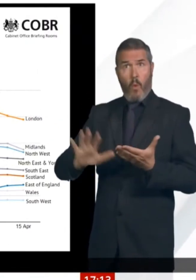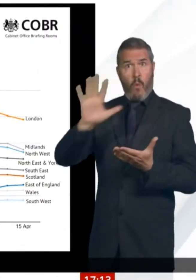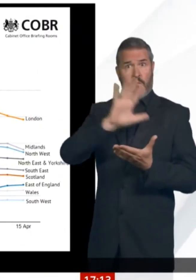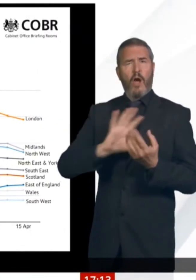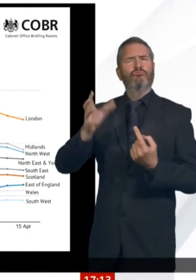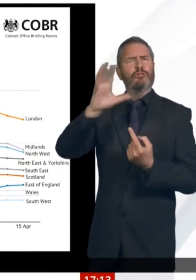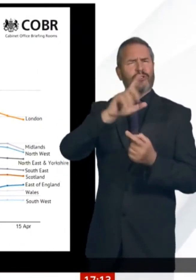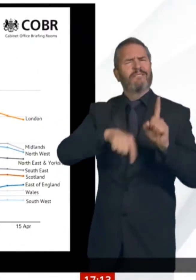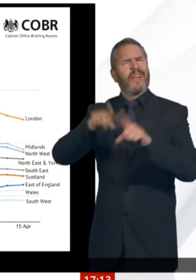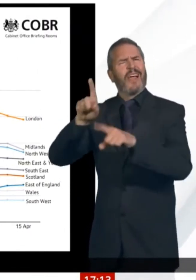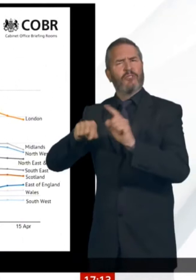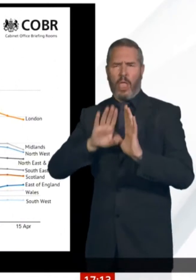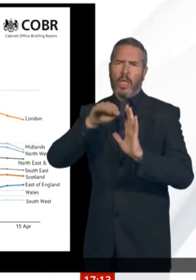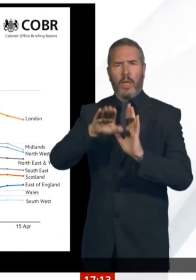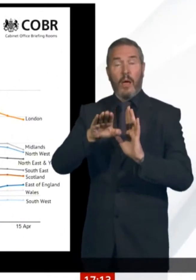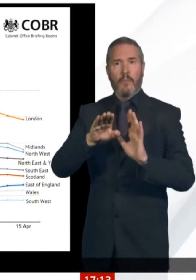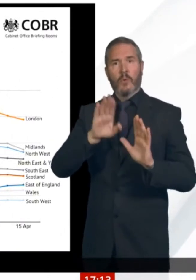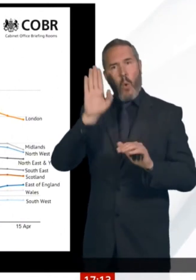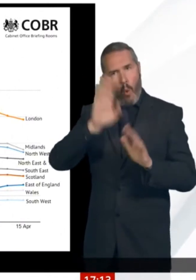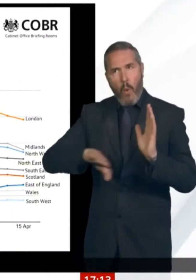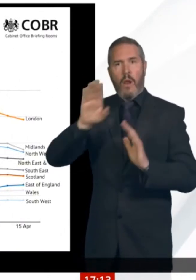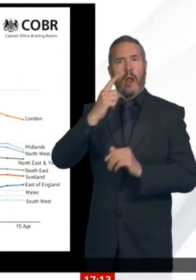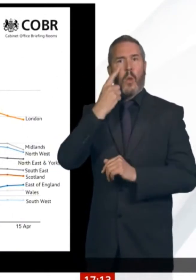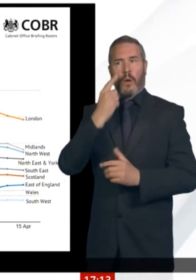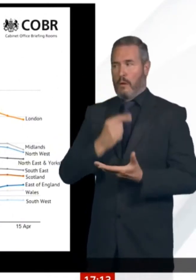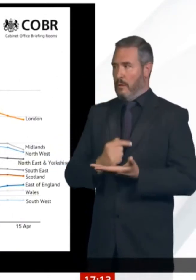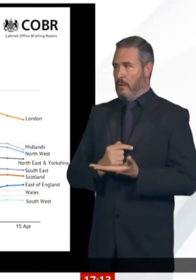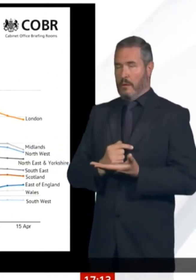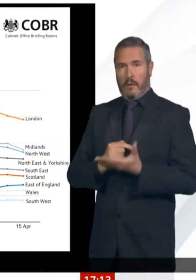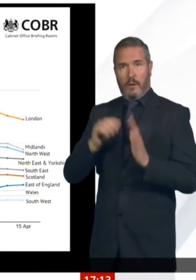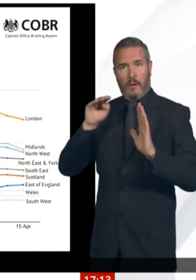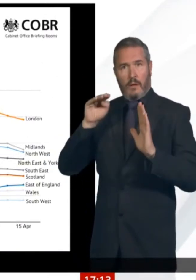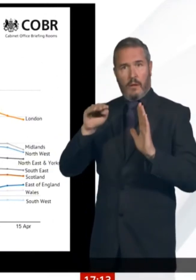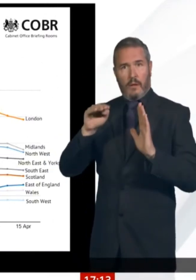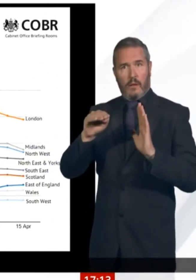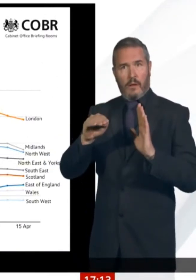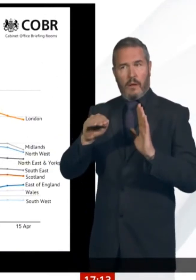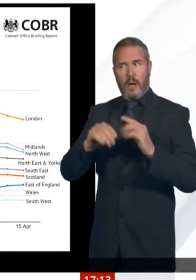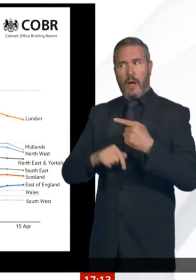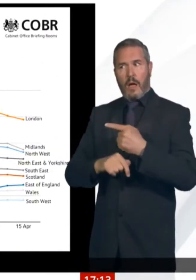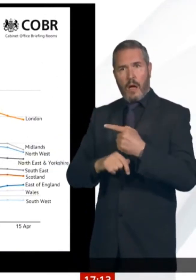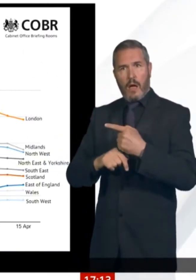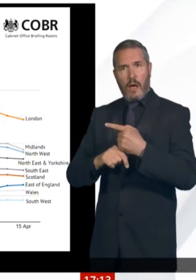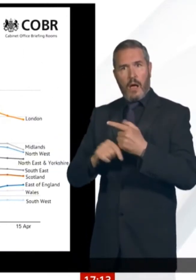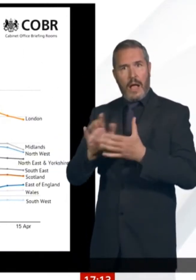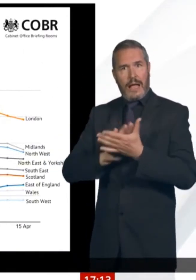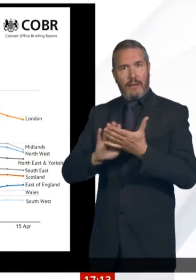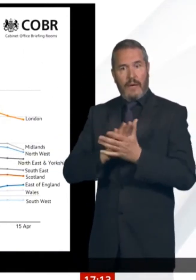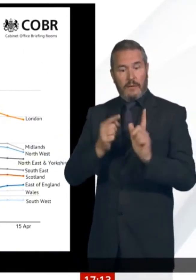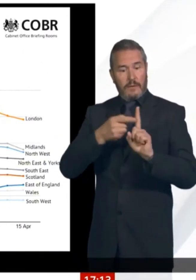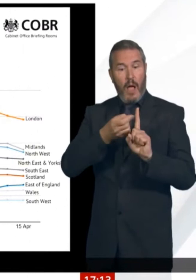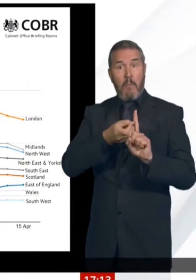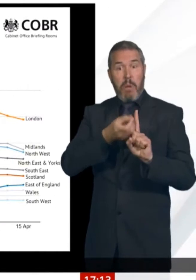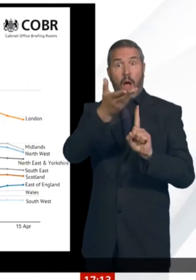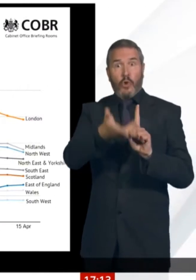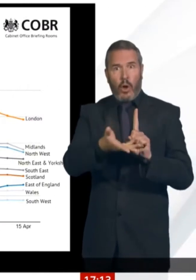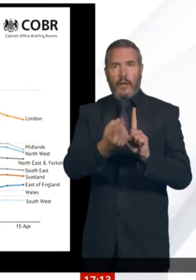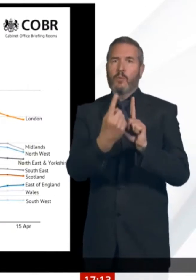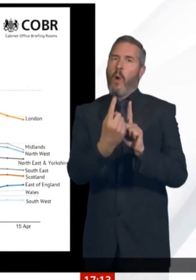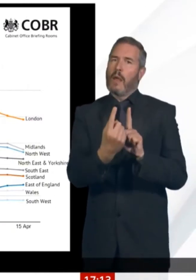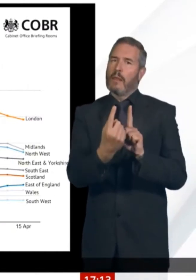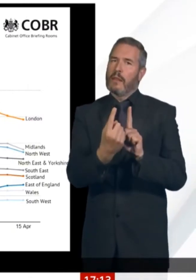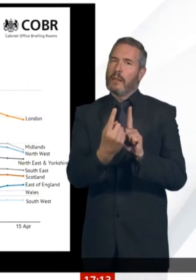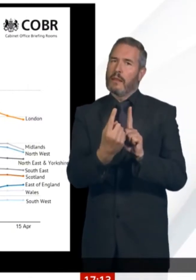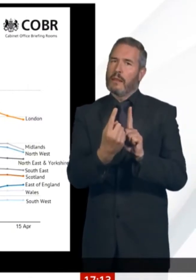regional variation. But again, this is consistent with the idea that the R is below 1,